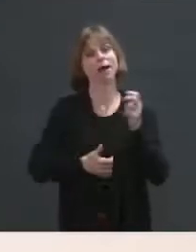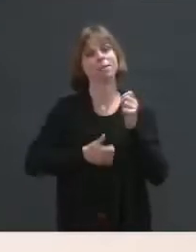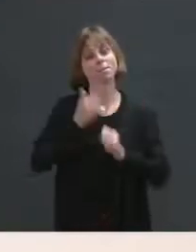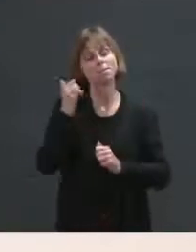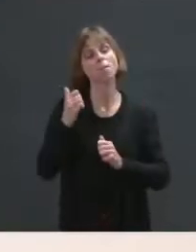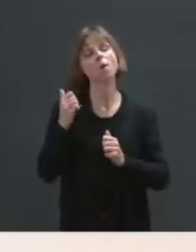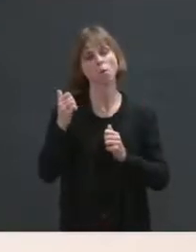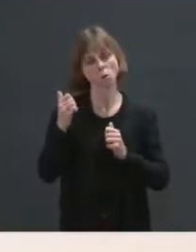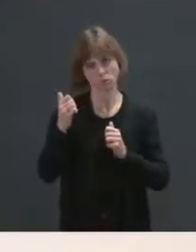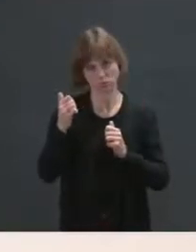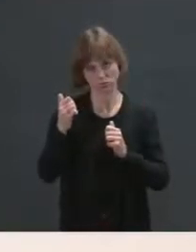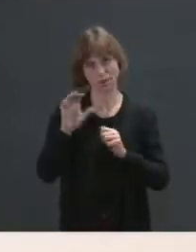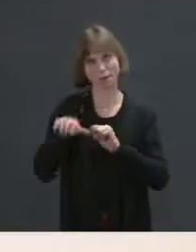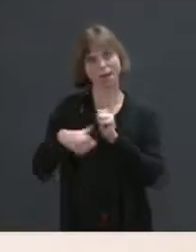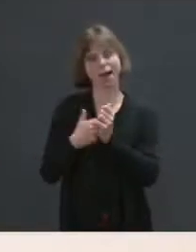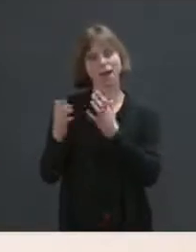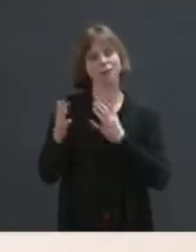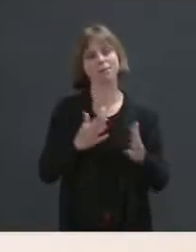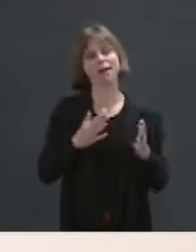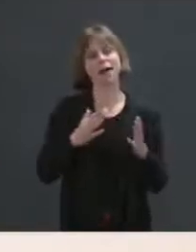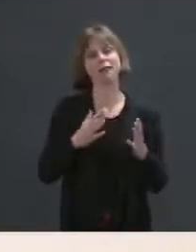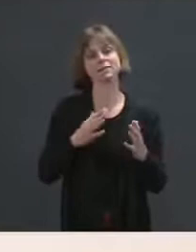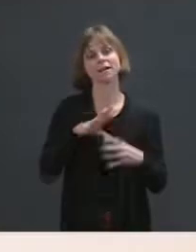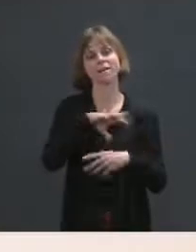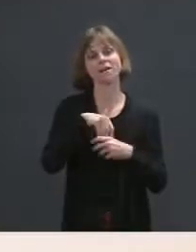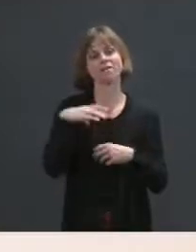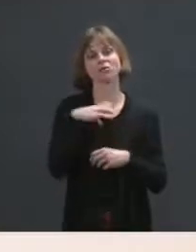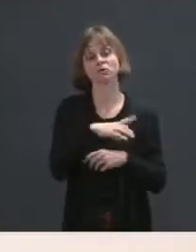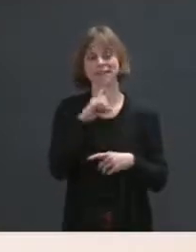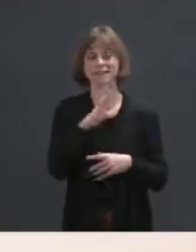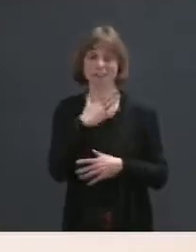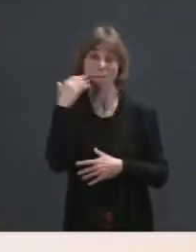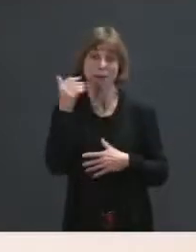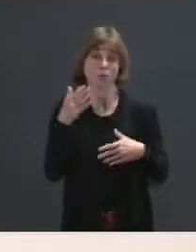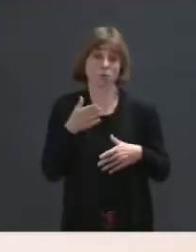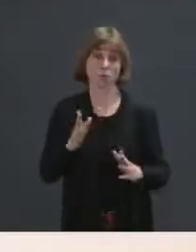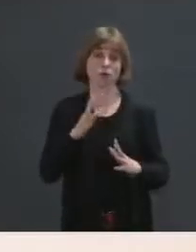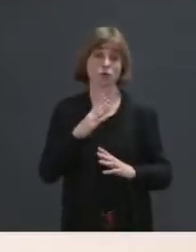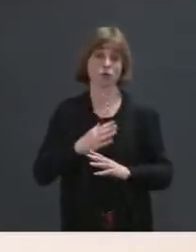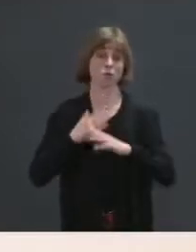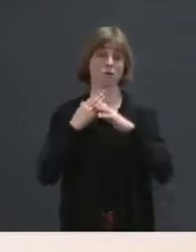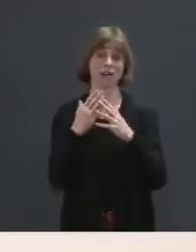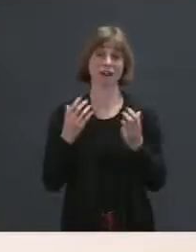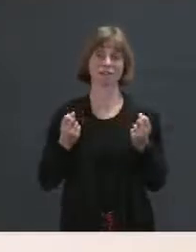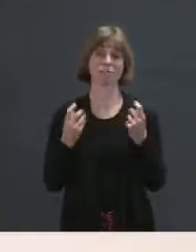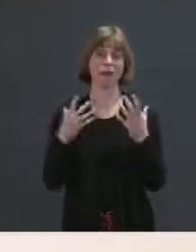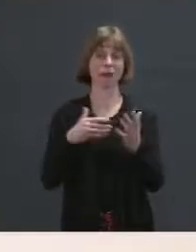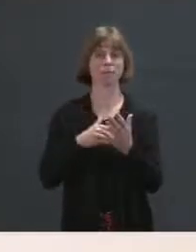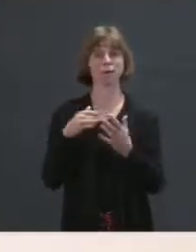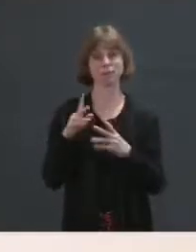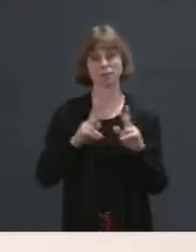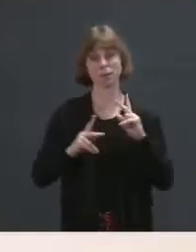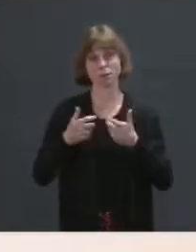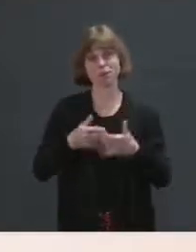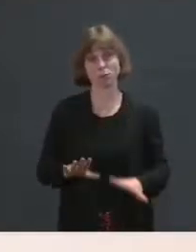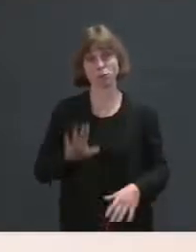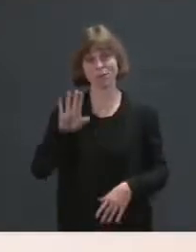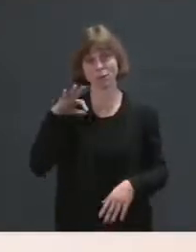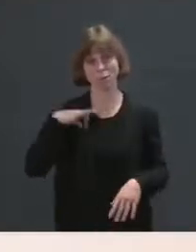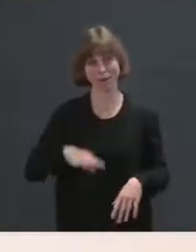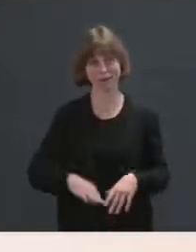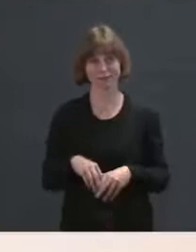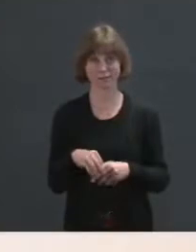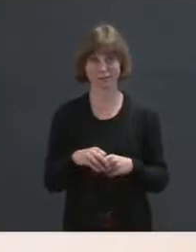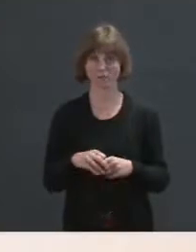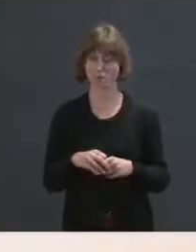best pathway to preventing millions of people from losing their benefits, and that's why we are hopeful that it will move quickly